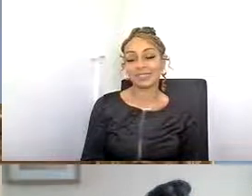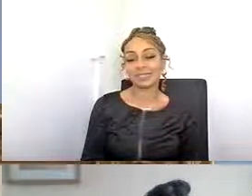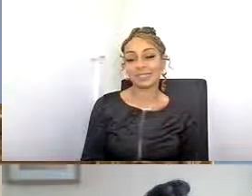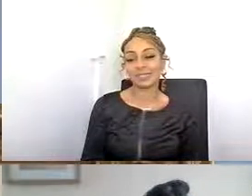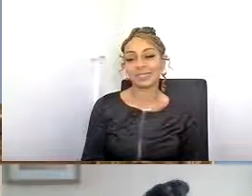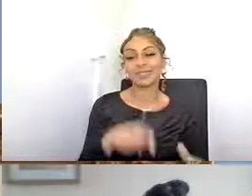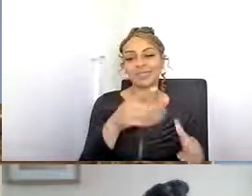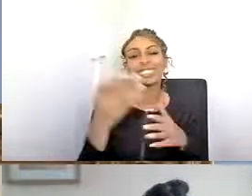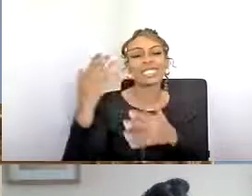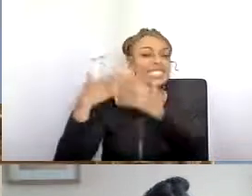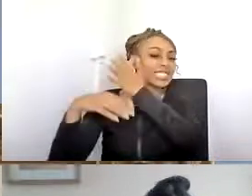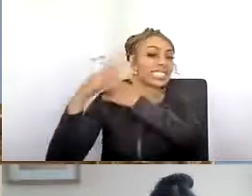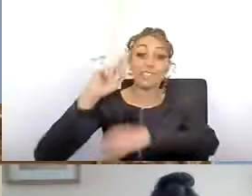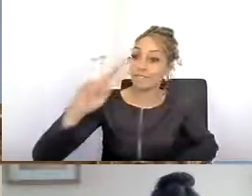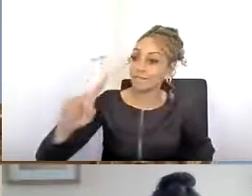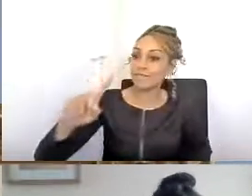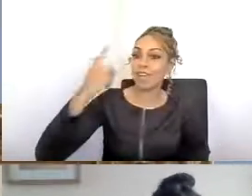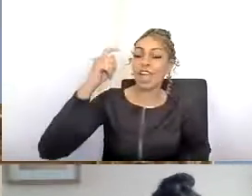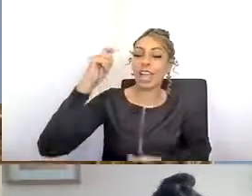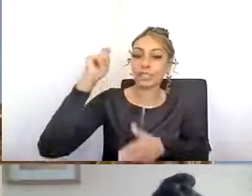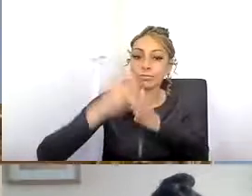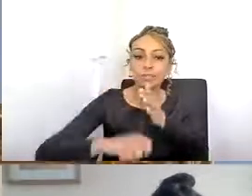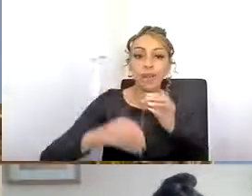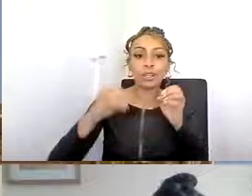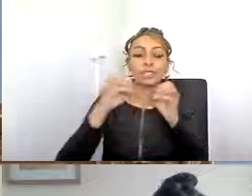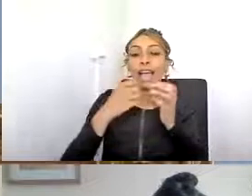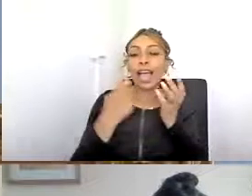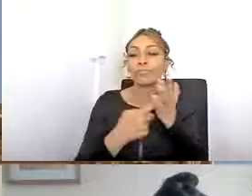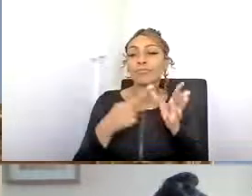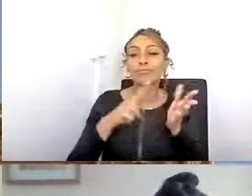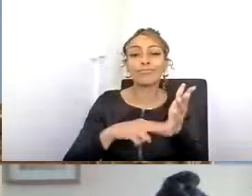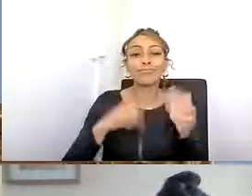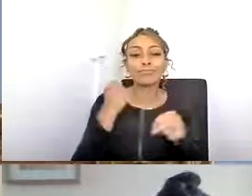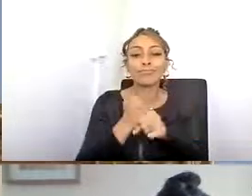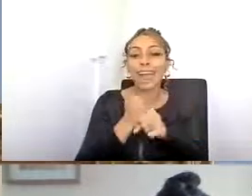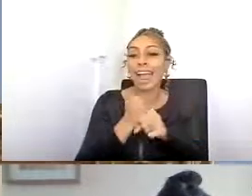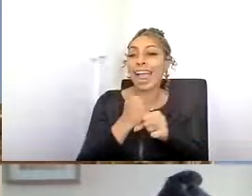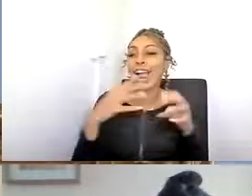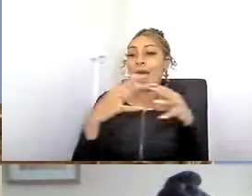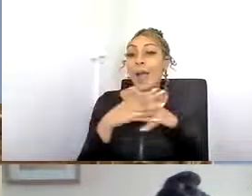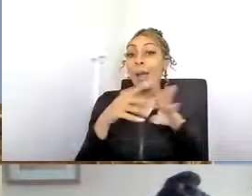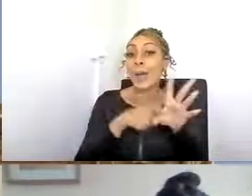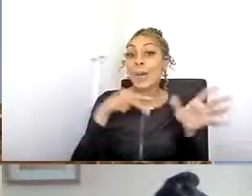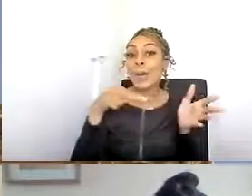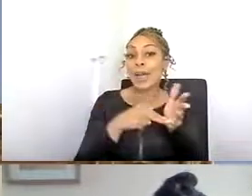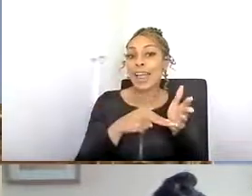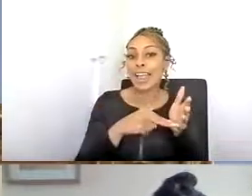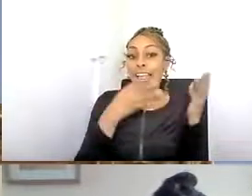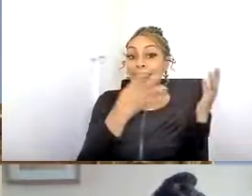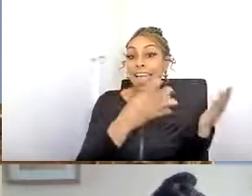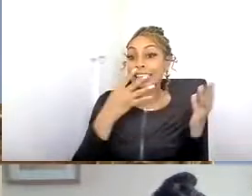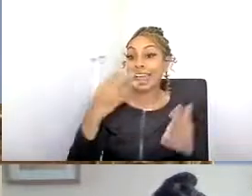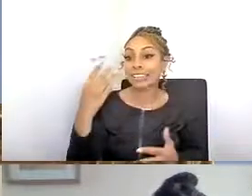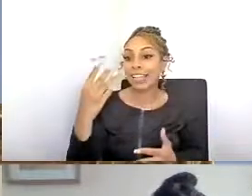historic purchases. This was the first painting that was bought for the collection. It was bought, as I said, in 1993 at Sotheby's.